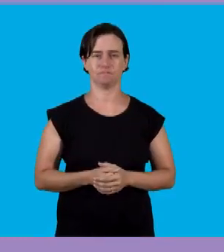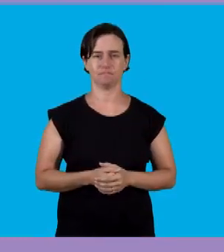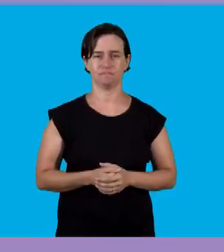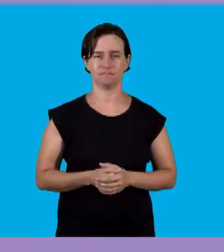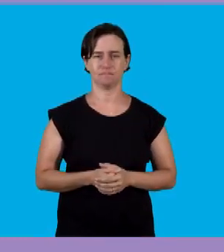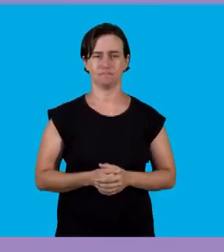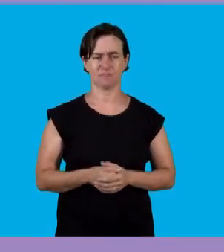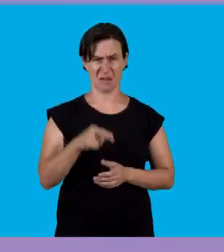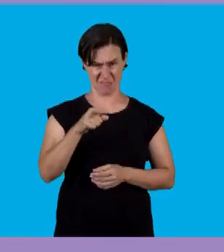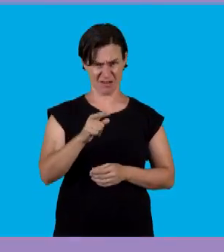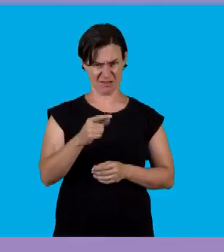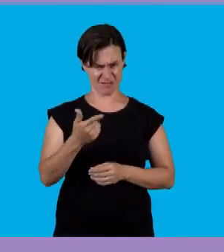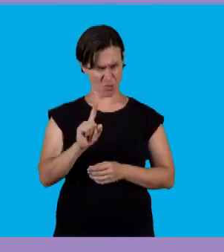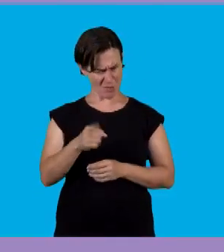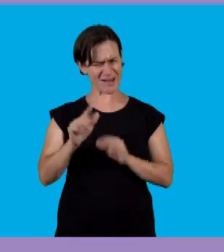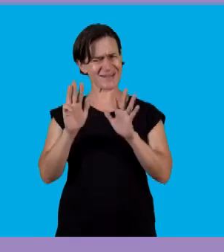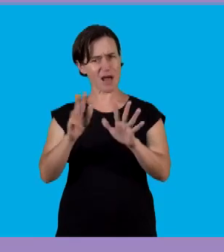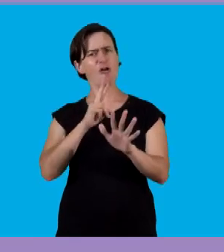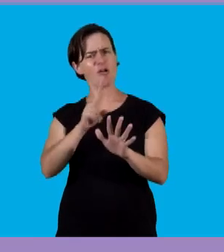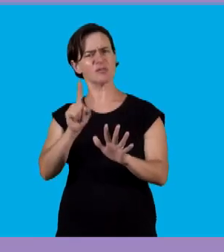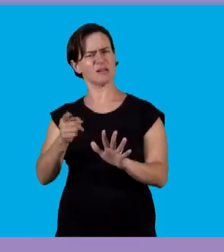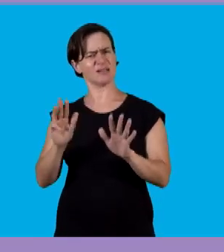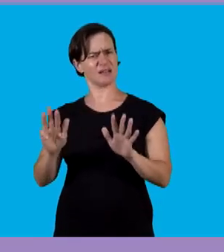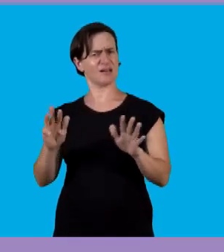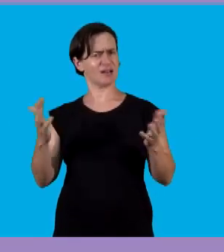not give us 9. And that's where we have to find